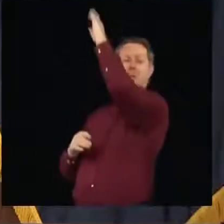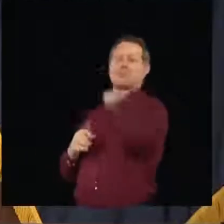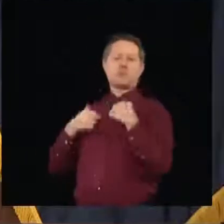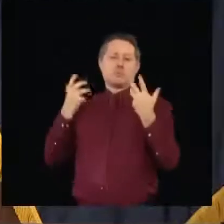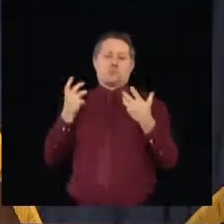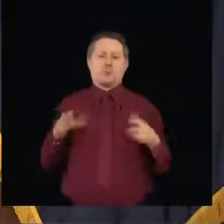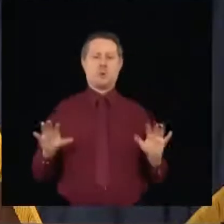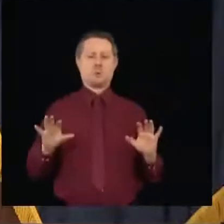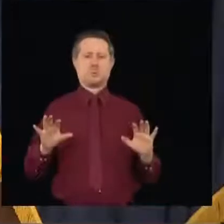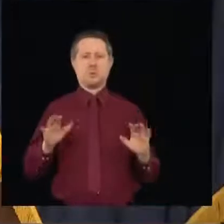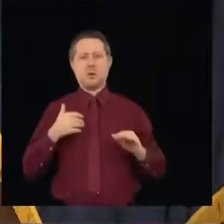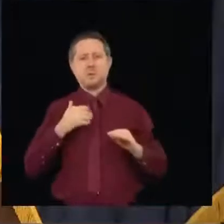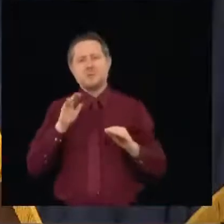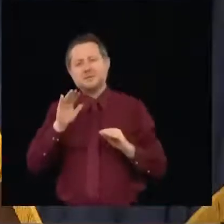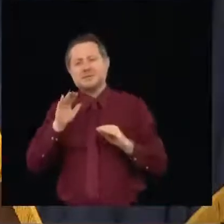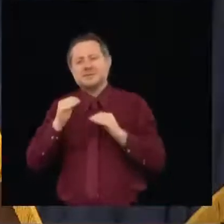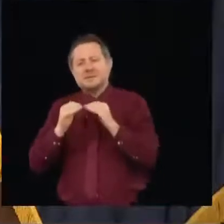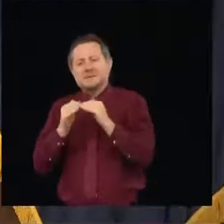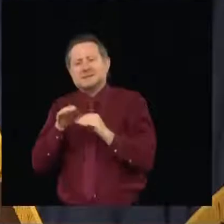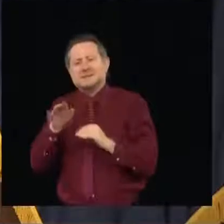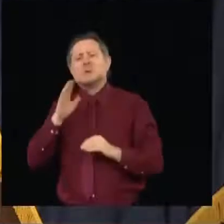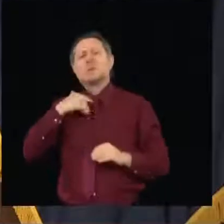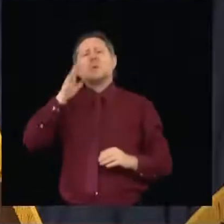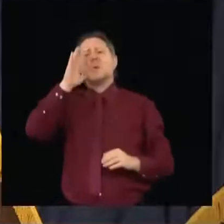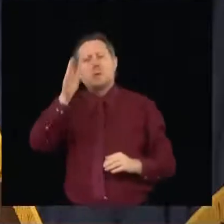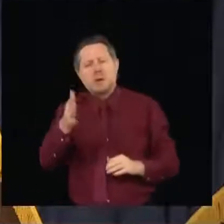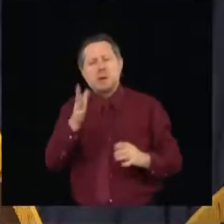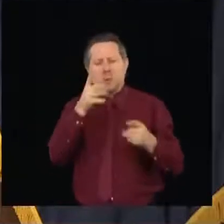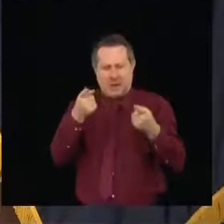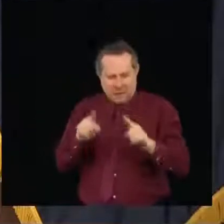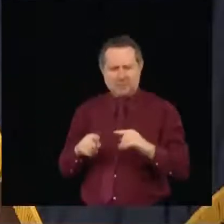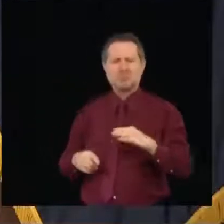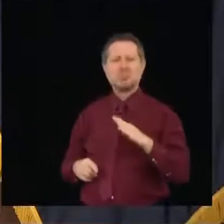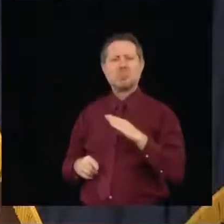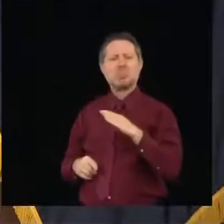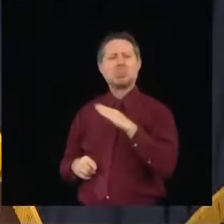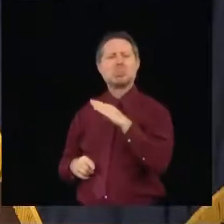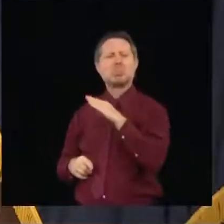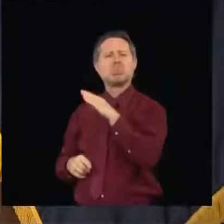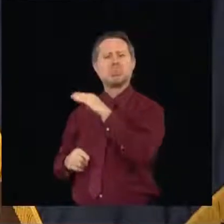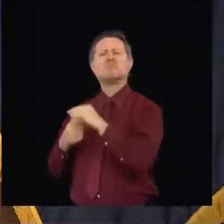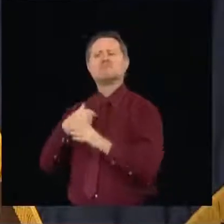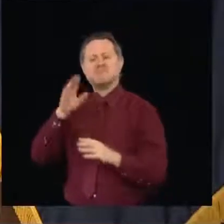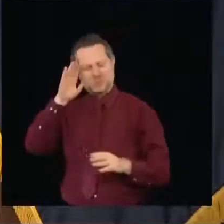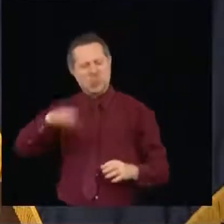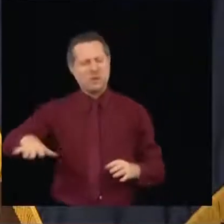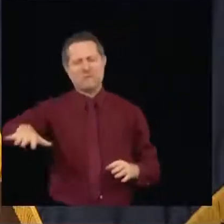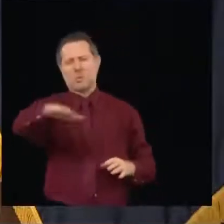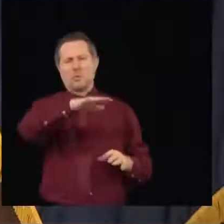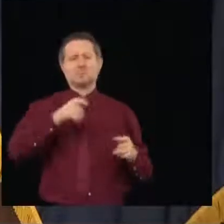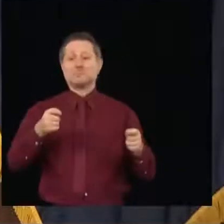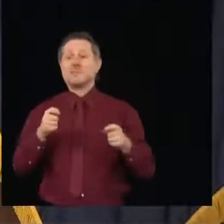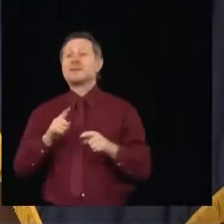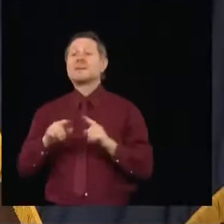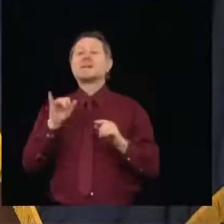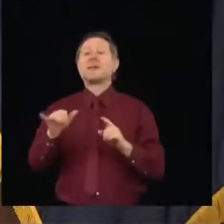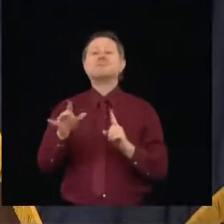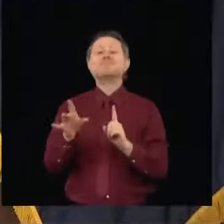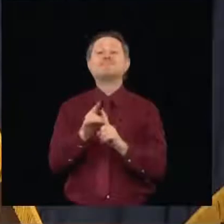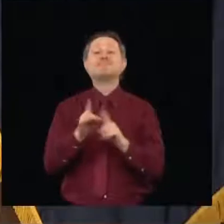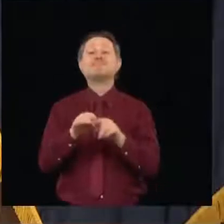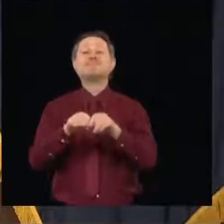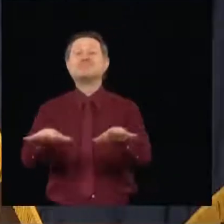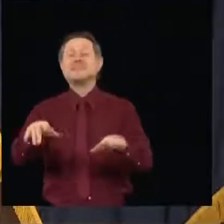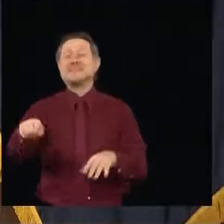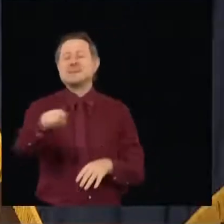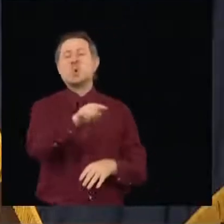It's just a higher, you know, you can handle, well, you look, this is the conversation about the rate of transmission, et cetera. You can